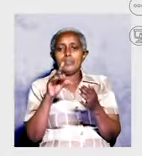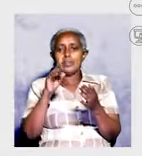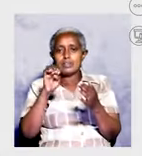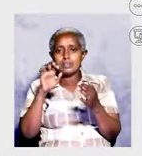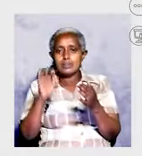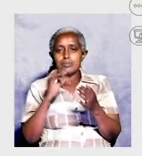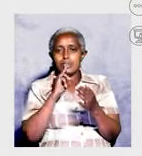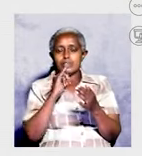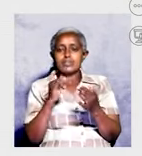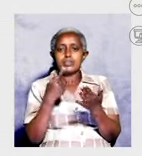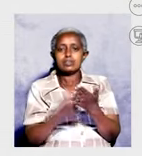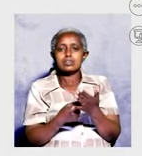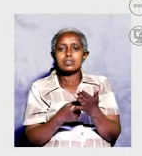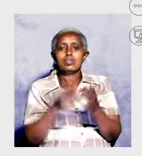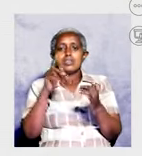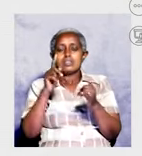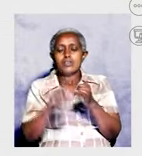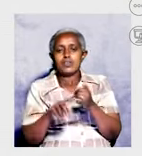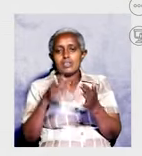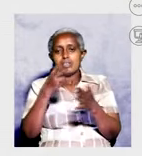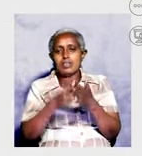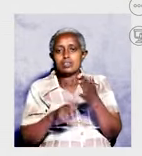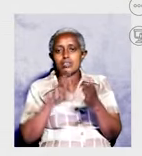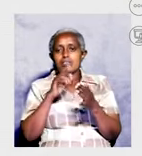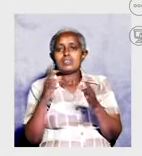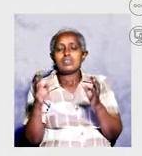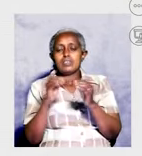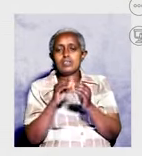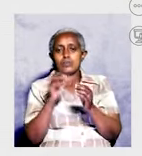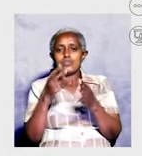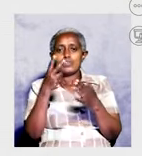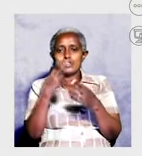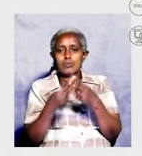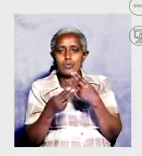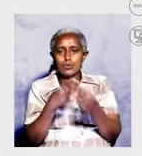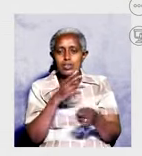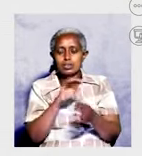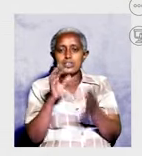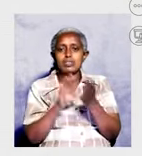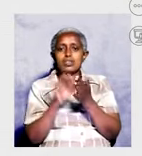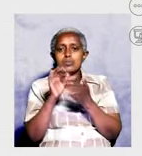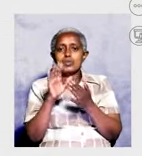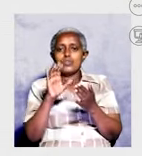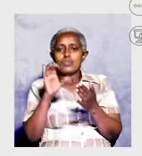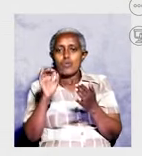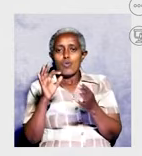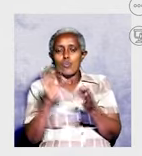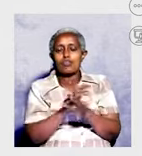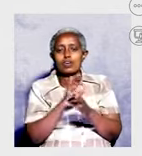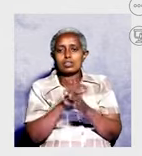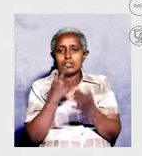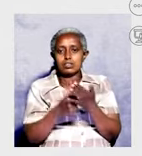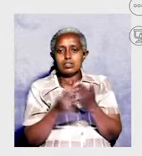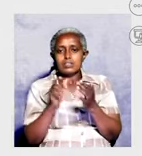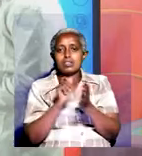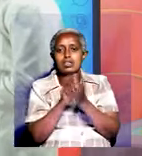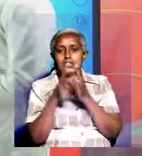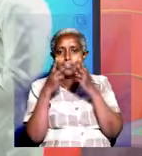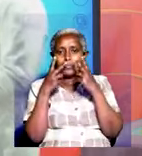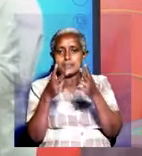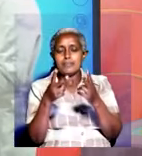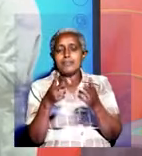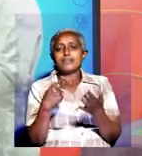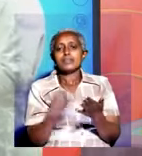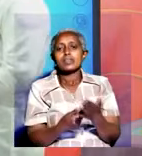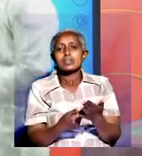will be this, the final result, the sum of the product of the number with its cofactor. So let's see this through example.